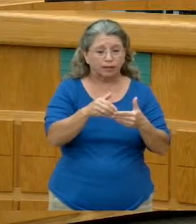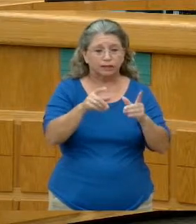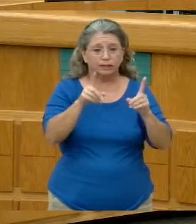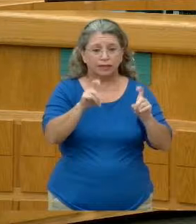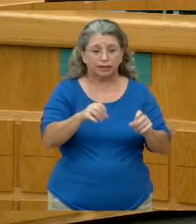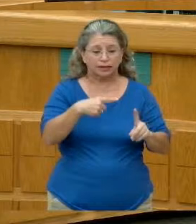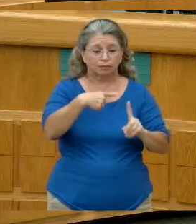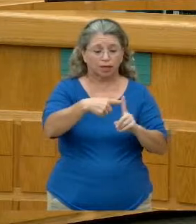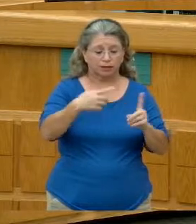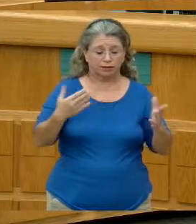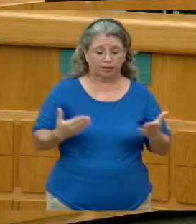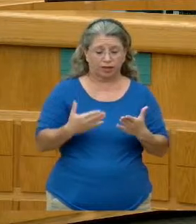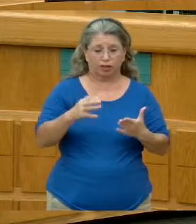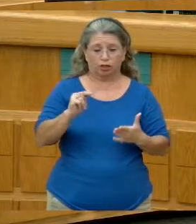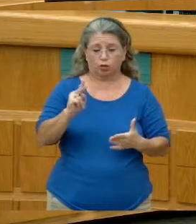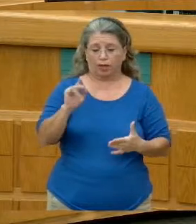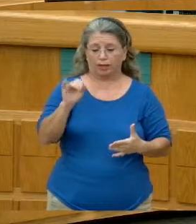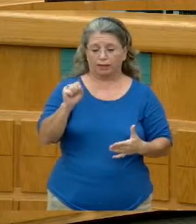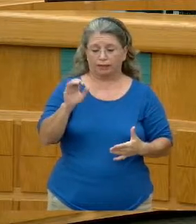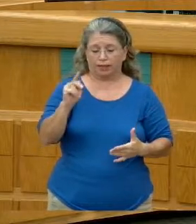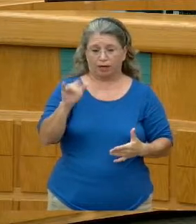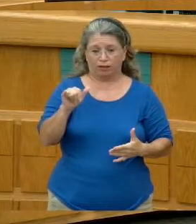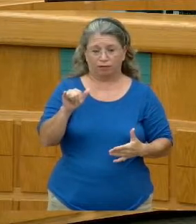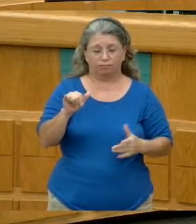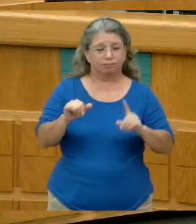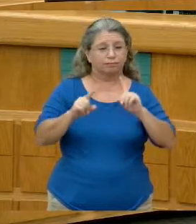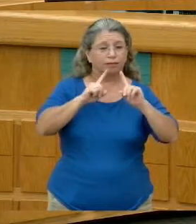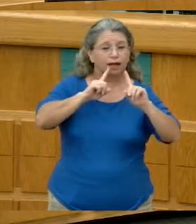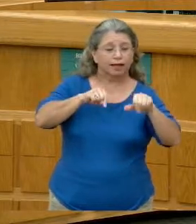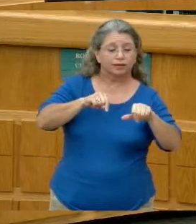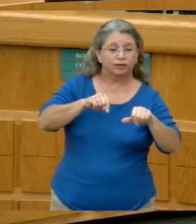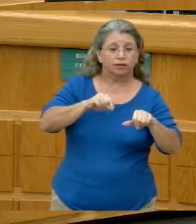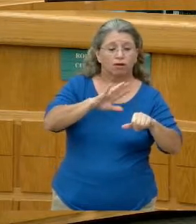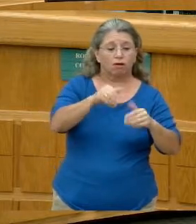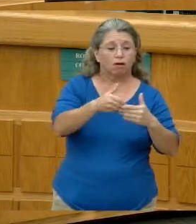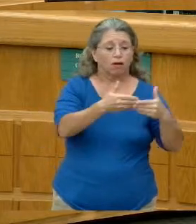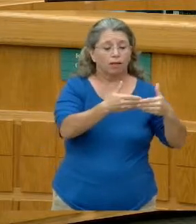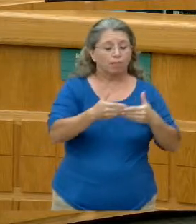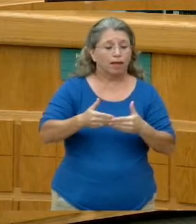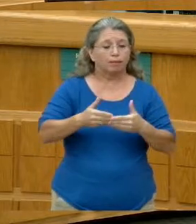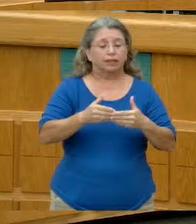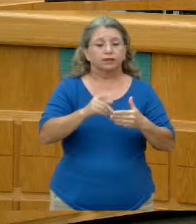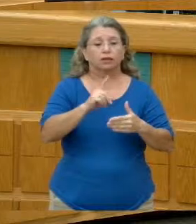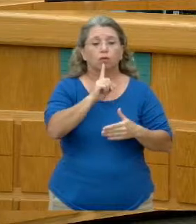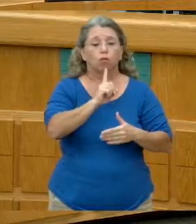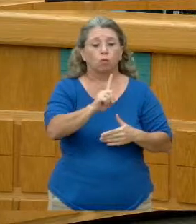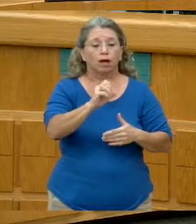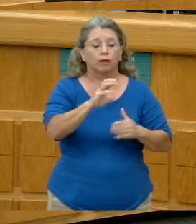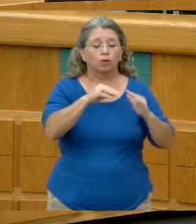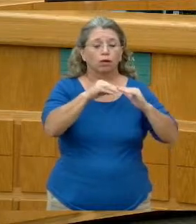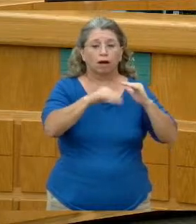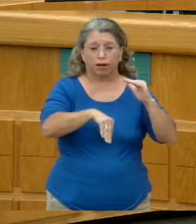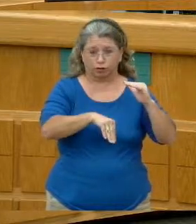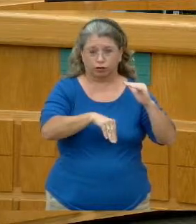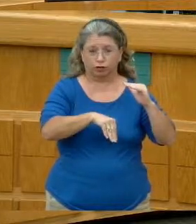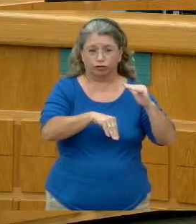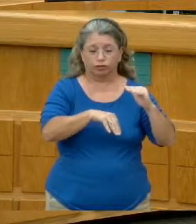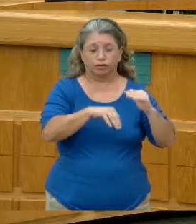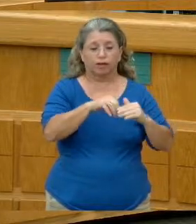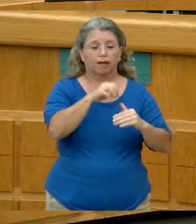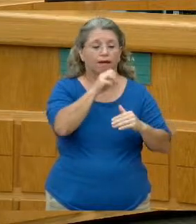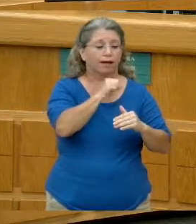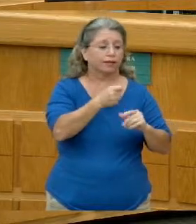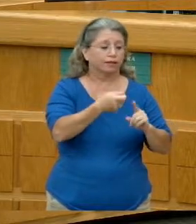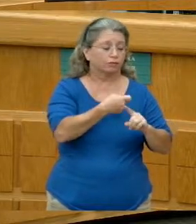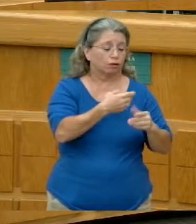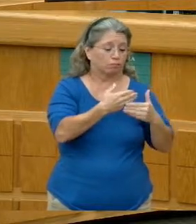Nueces County? The answer is, these babies were all 1 year of age or younger. Their age ranges from 1 day